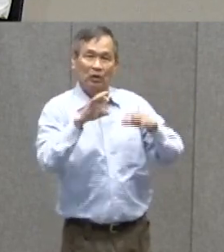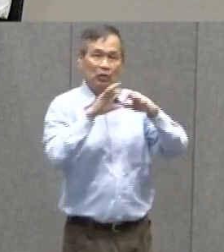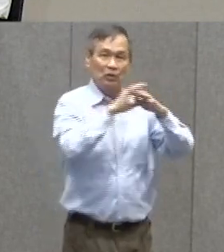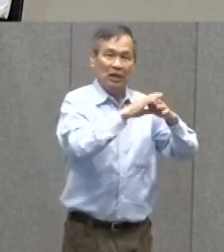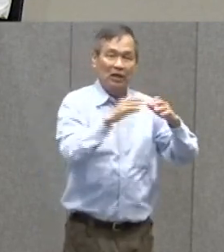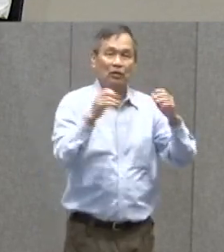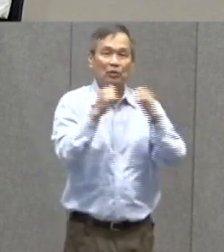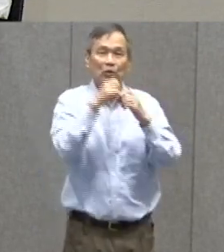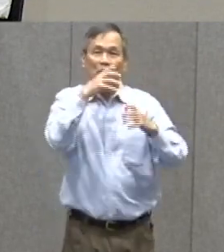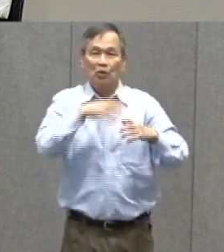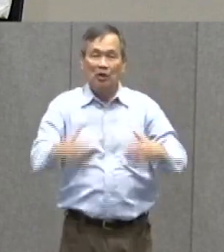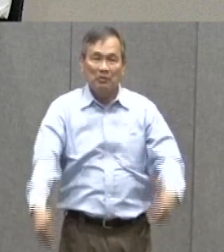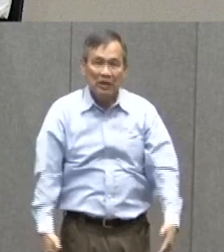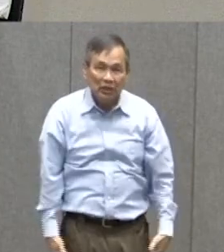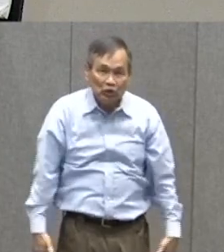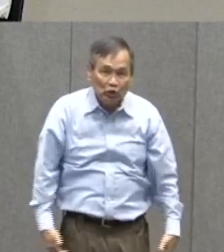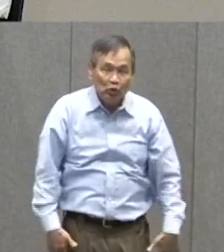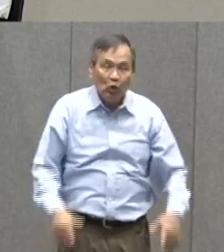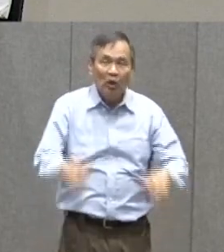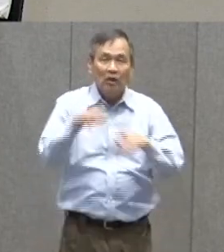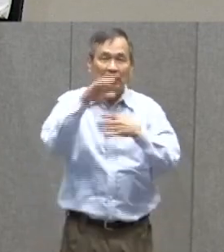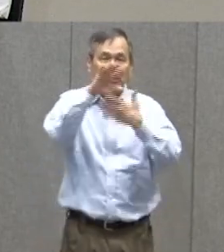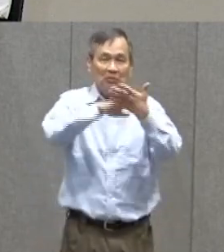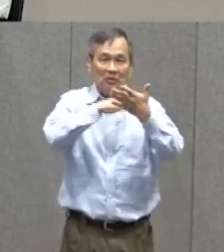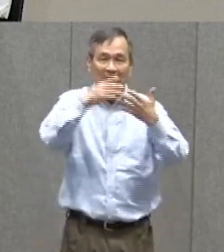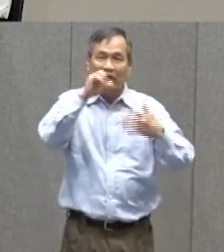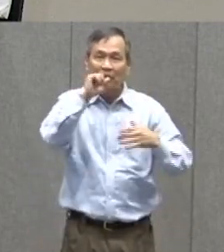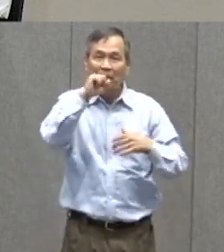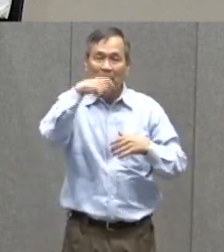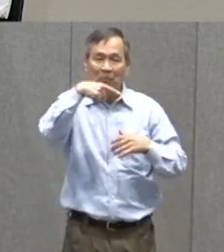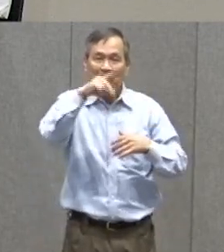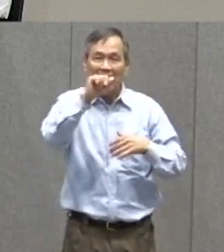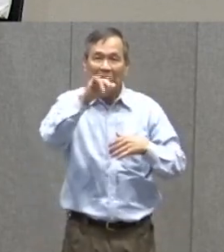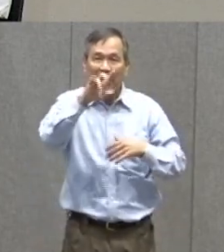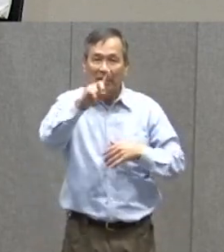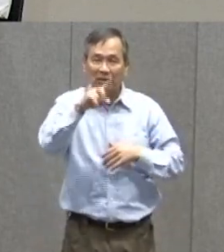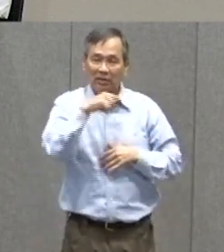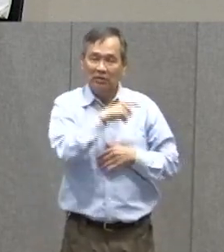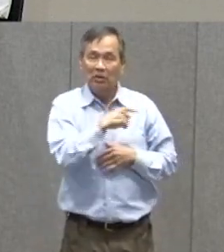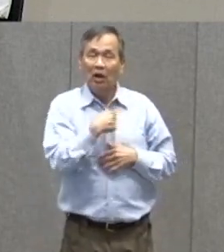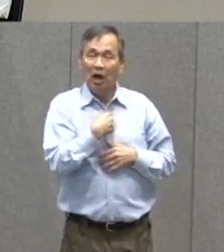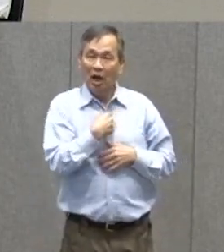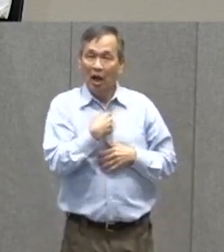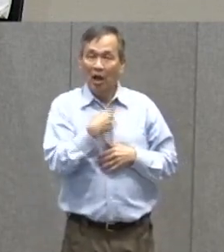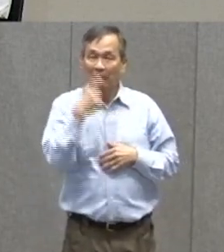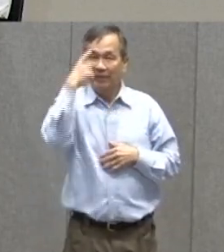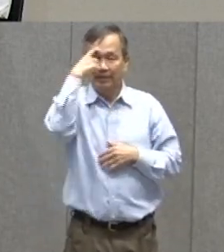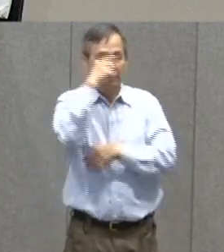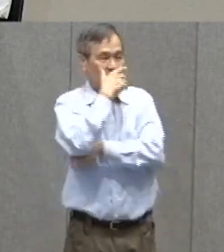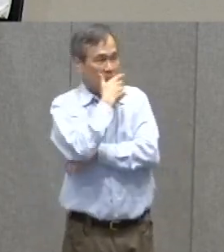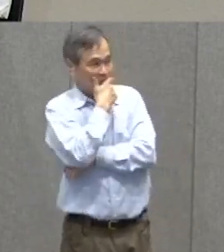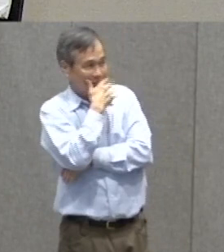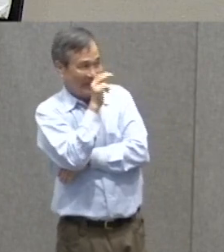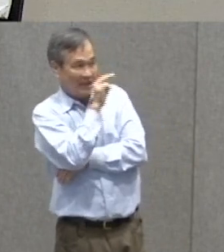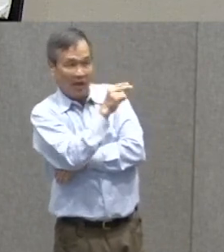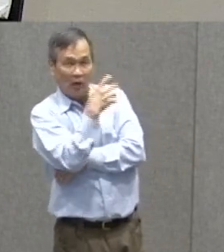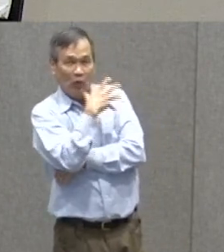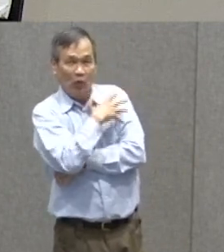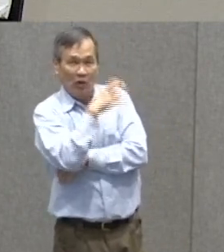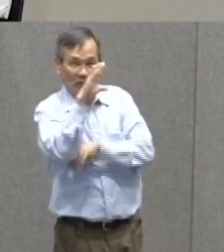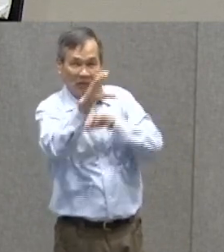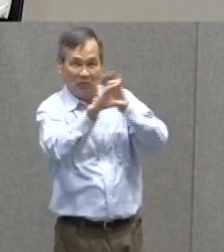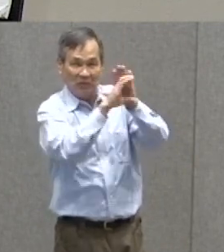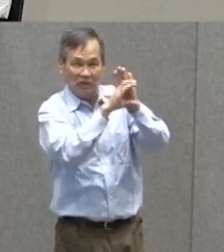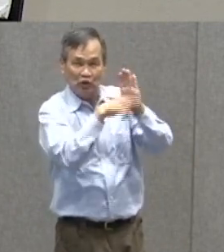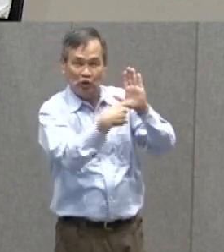shorts there. So I'm kind of focusing on that person there. And I'm kind of thinking, about that